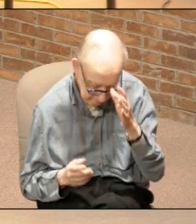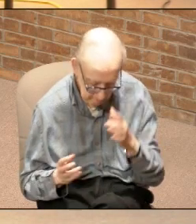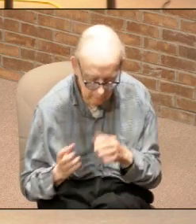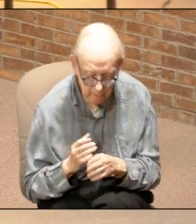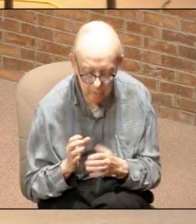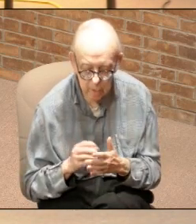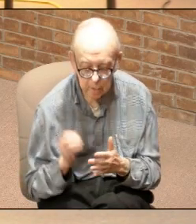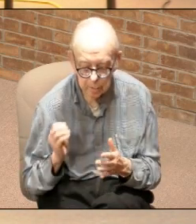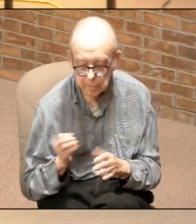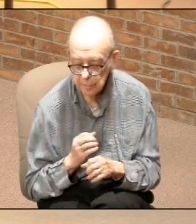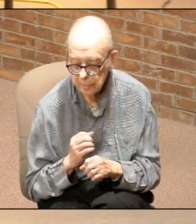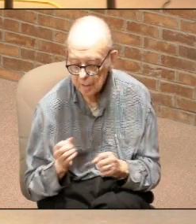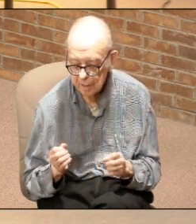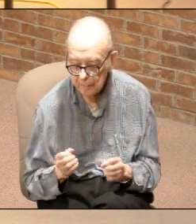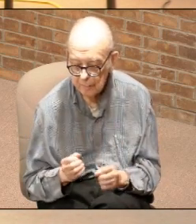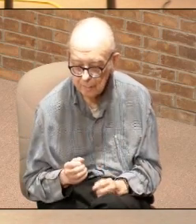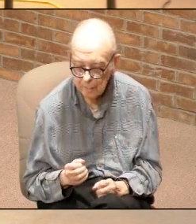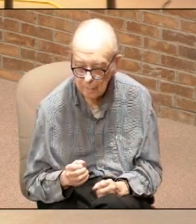save